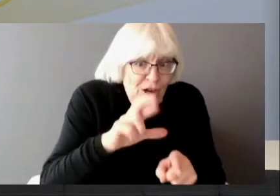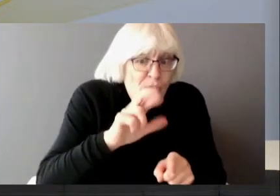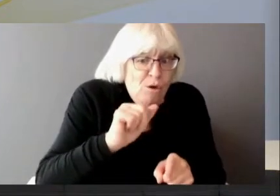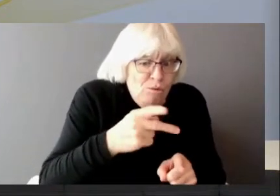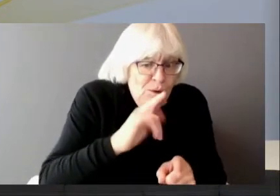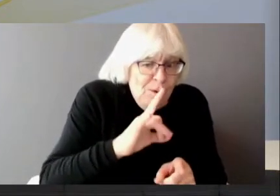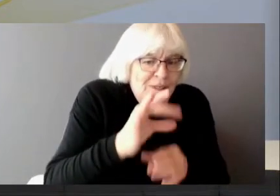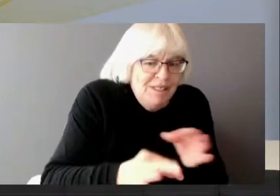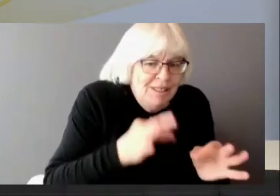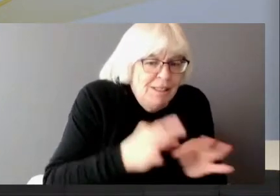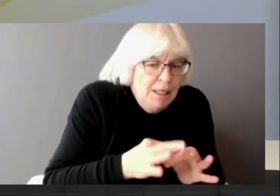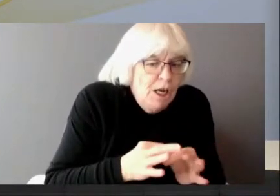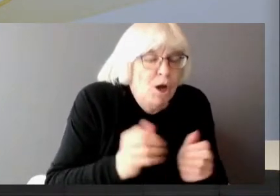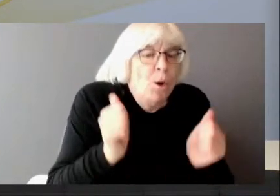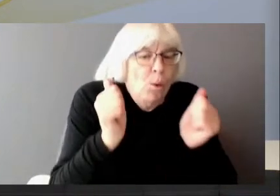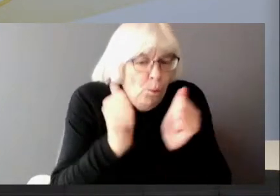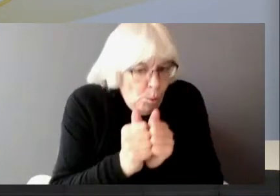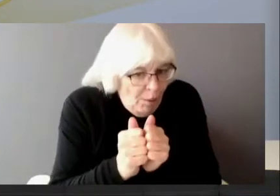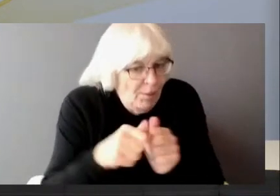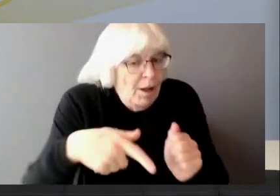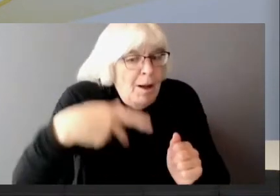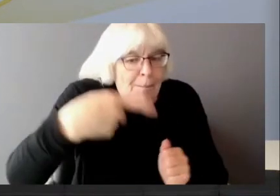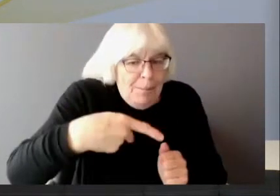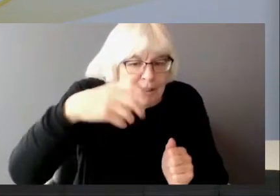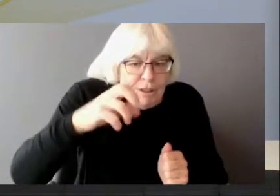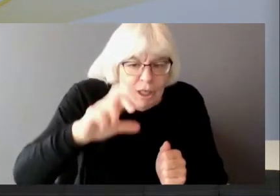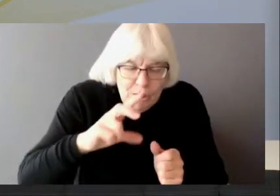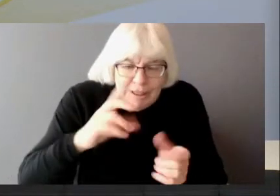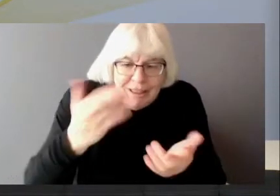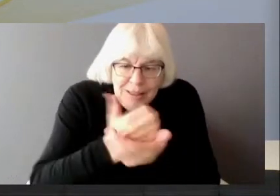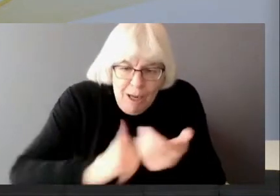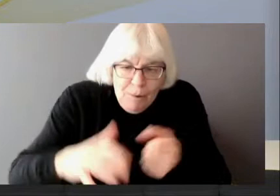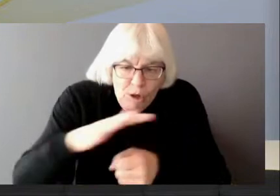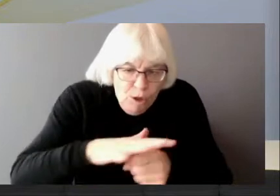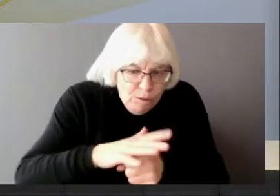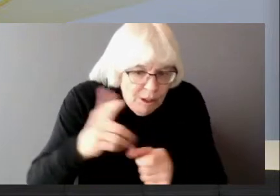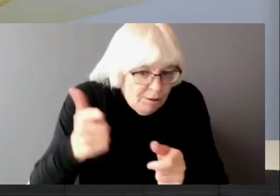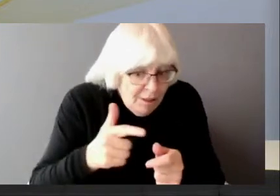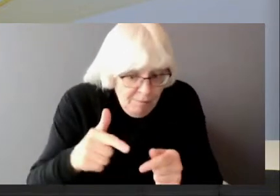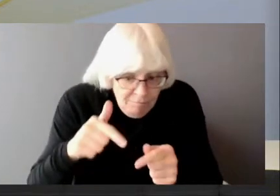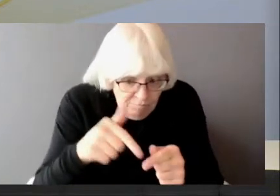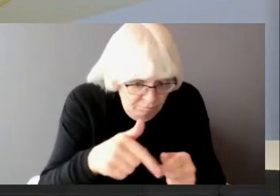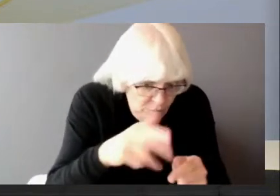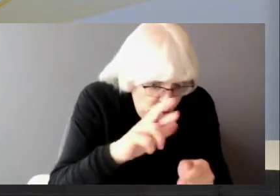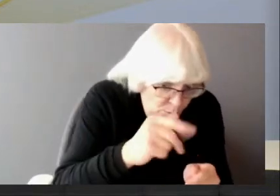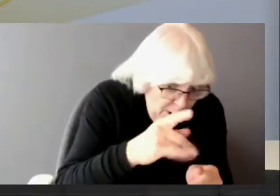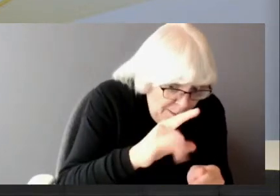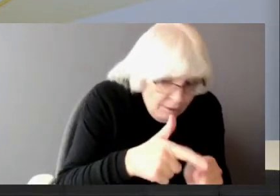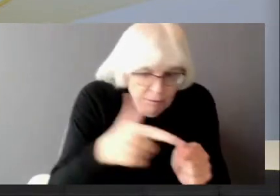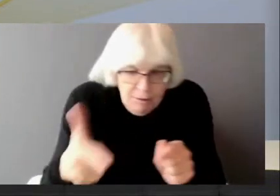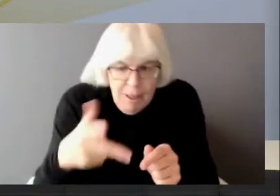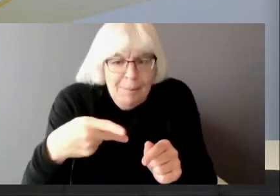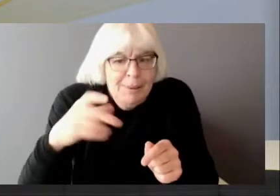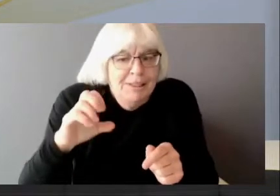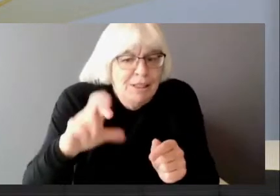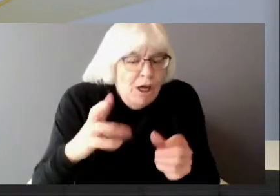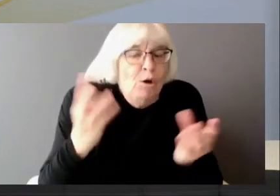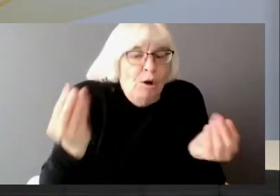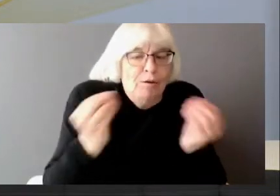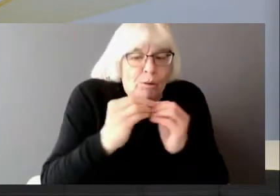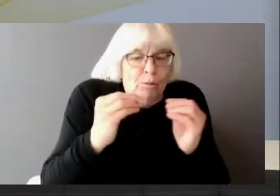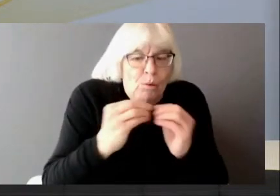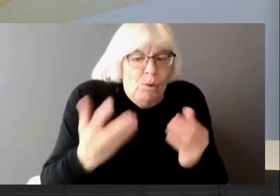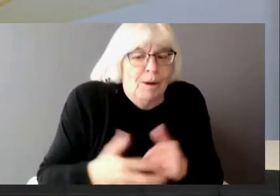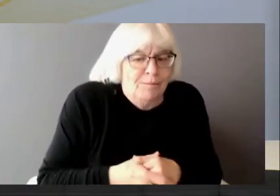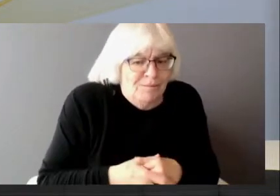a location. So we're hoping that will be able to start later this week. So I believe it's